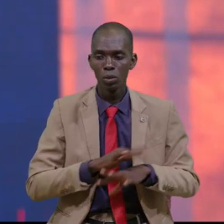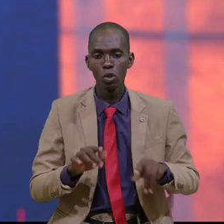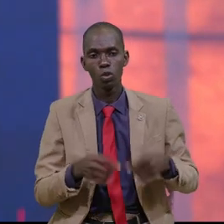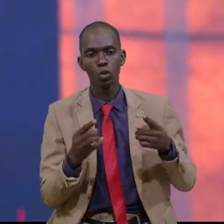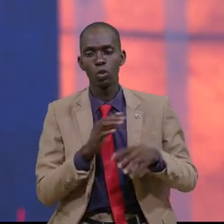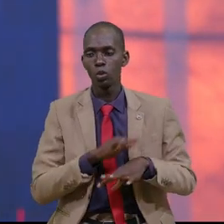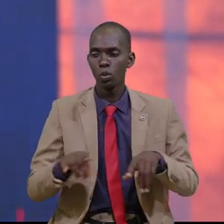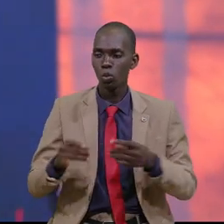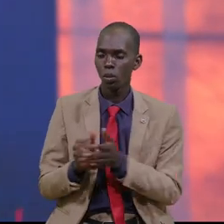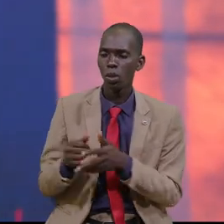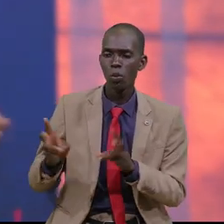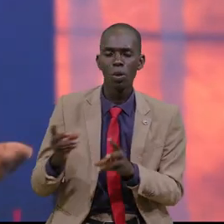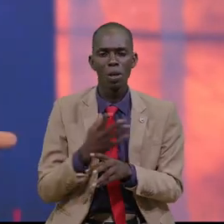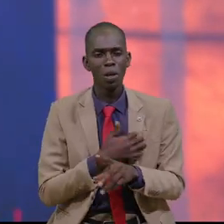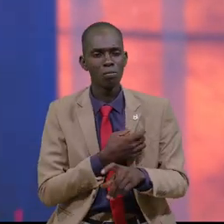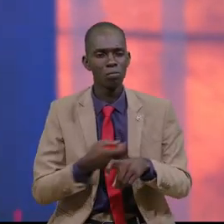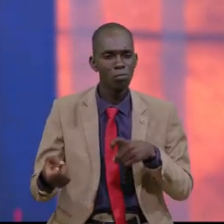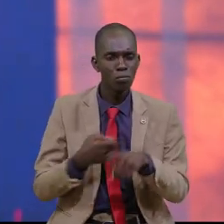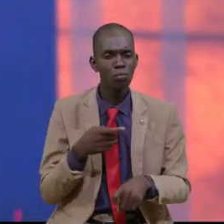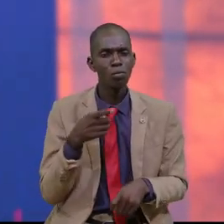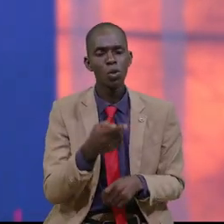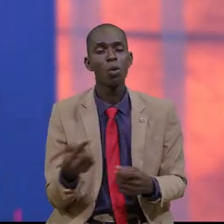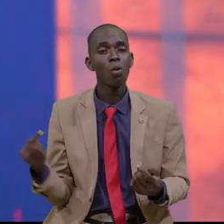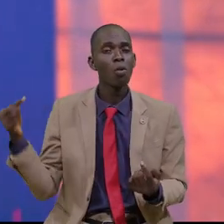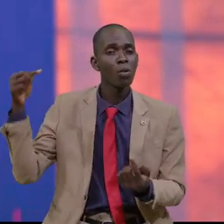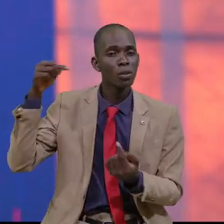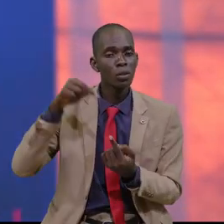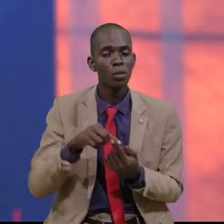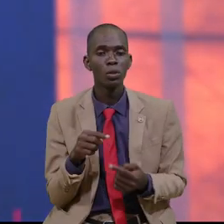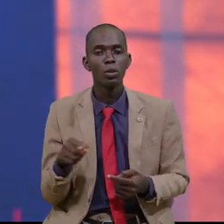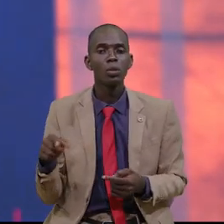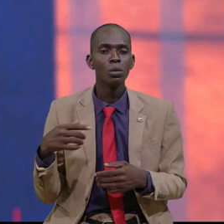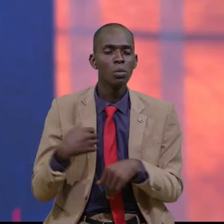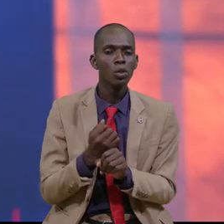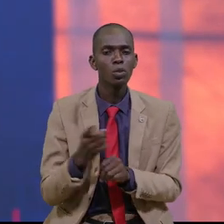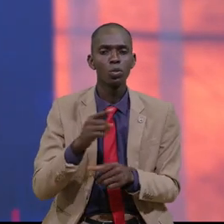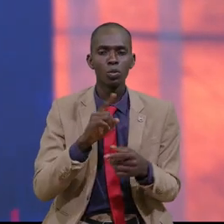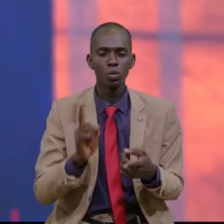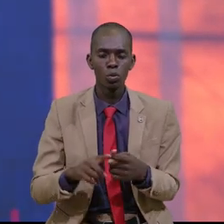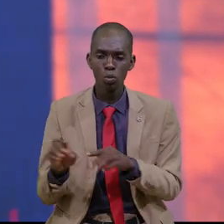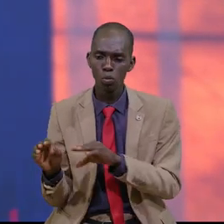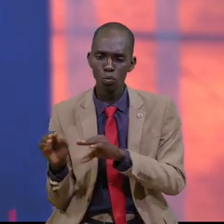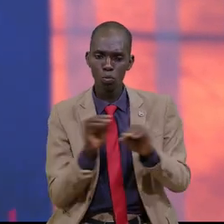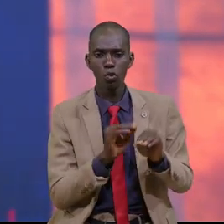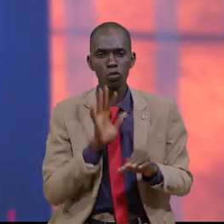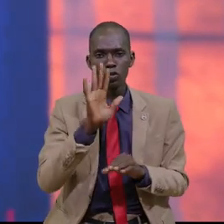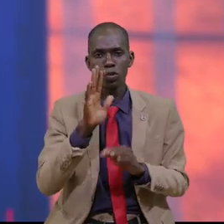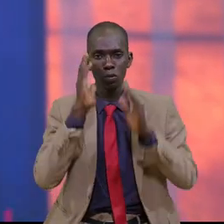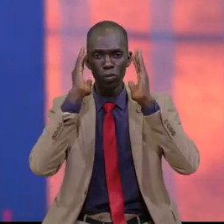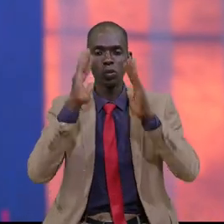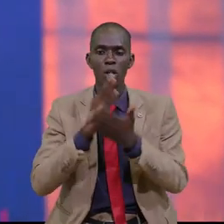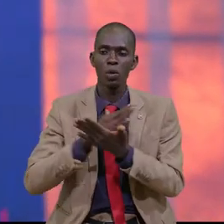And they bully and bully until they make you to turn your face from the Savior